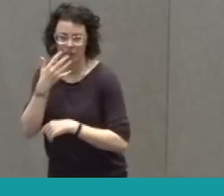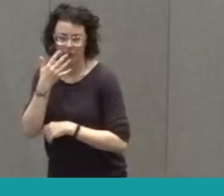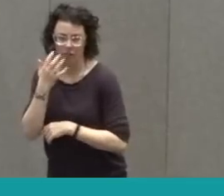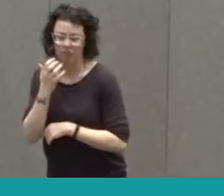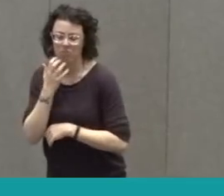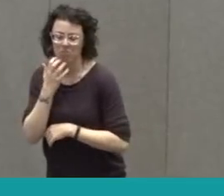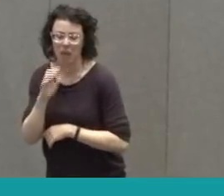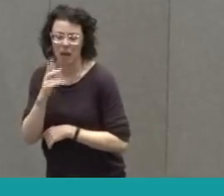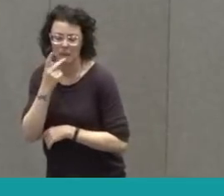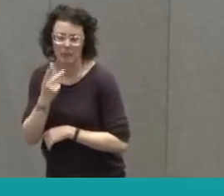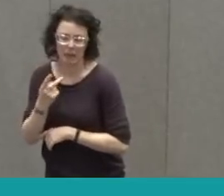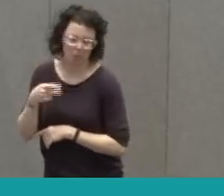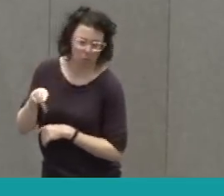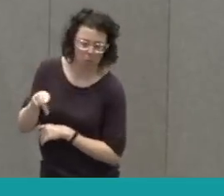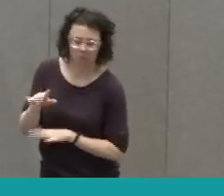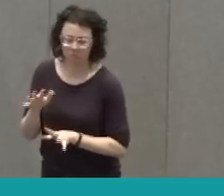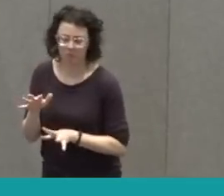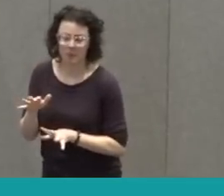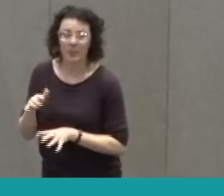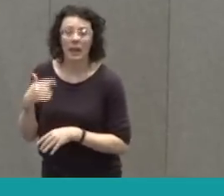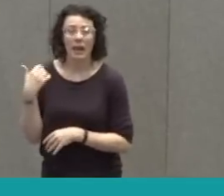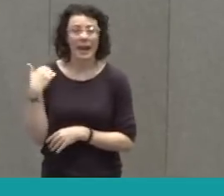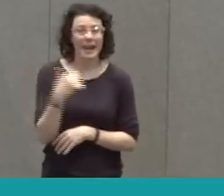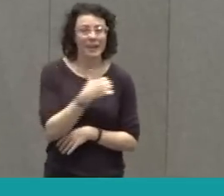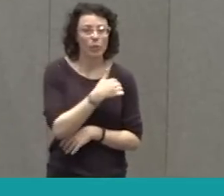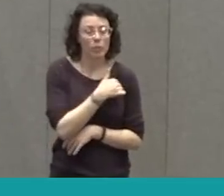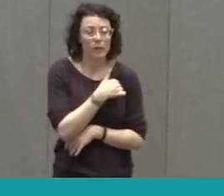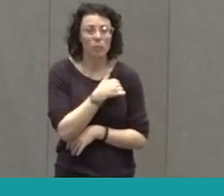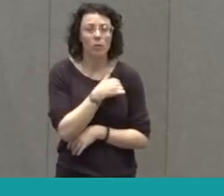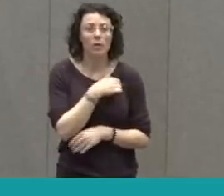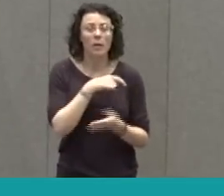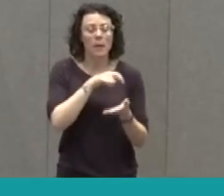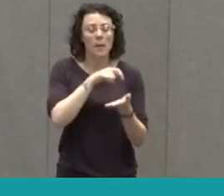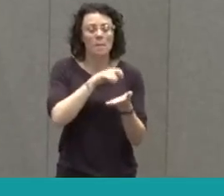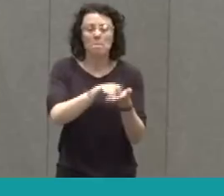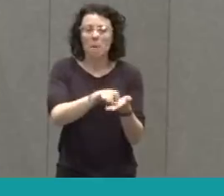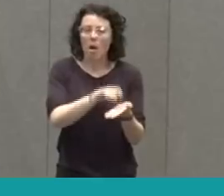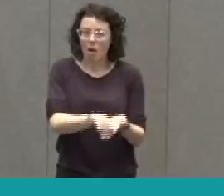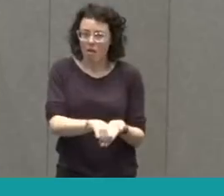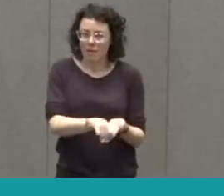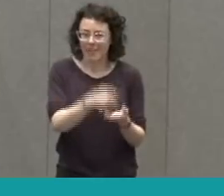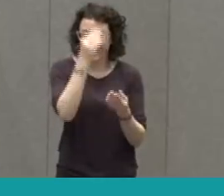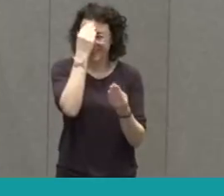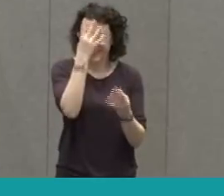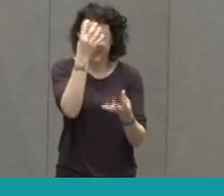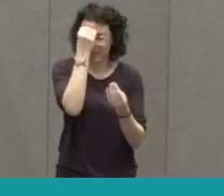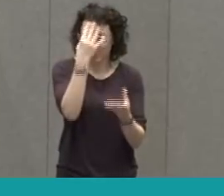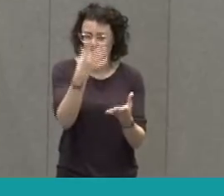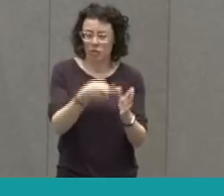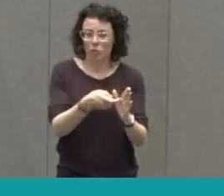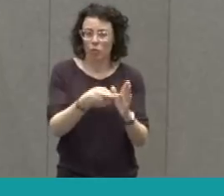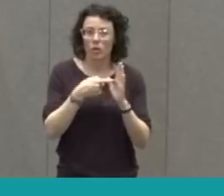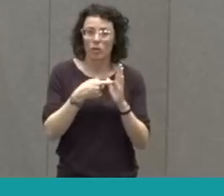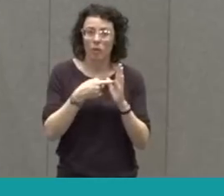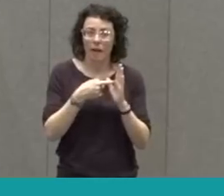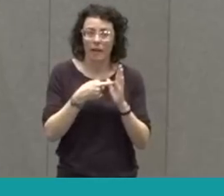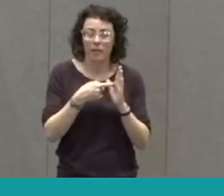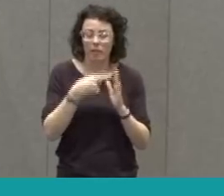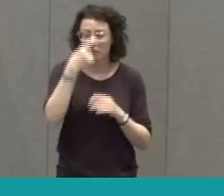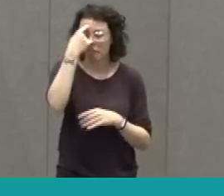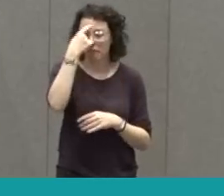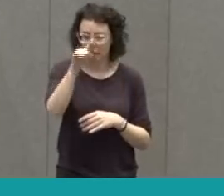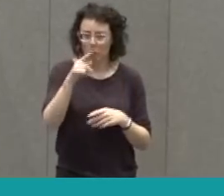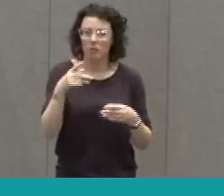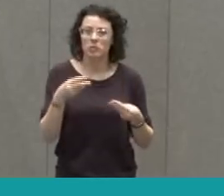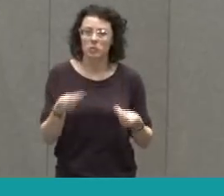the important information we need to know about this to be able to solve this task. And then we're going to underline what